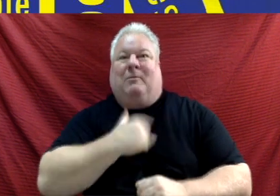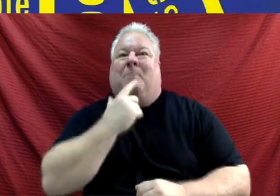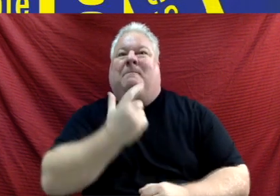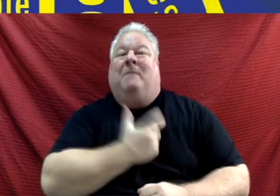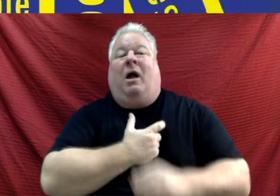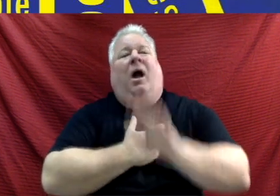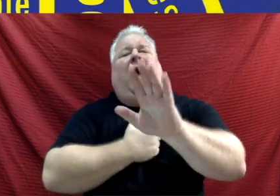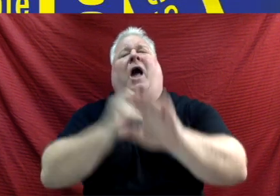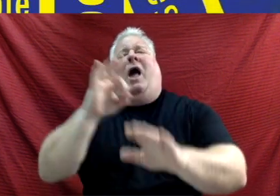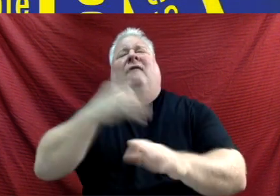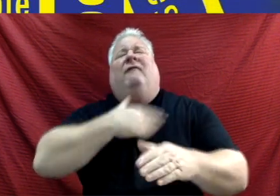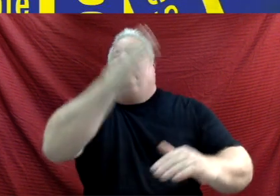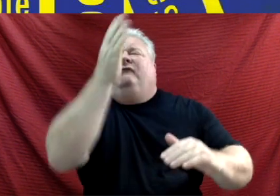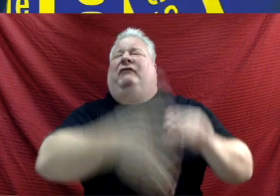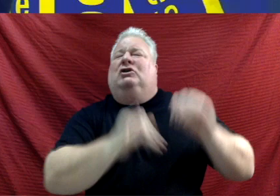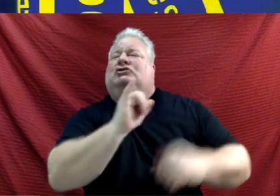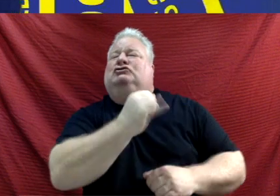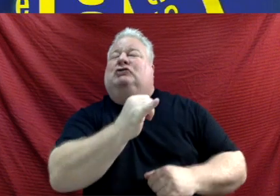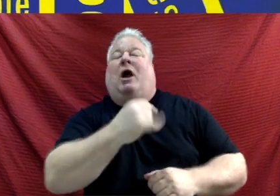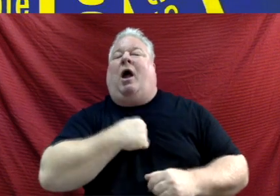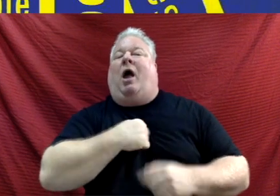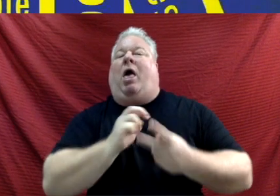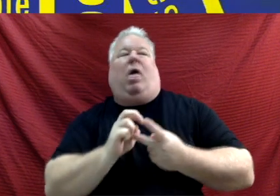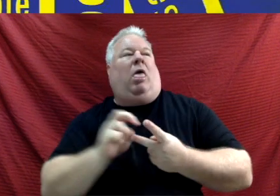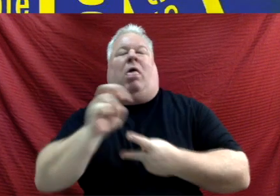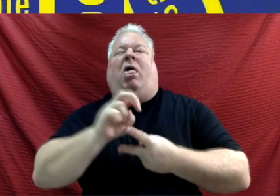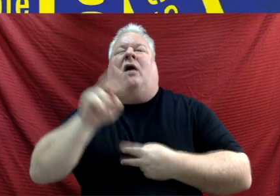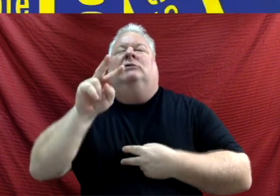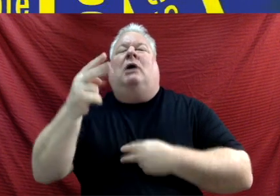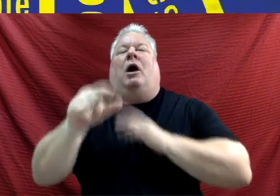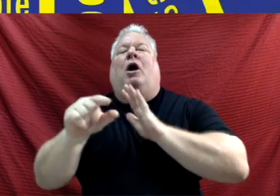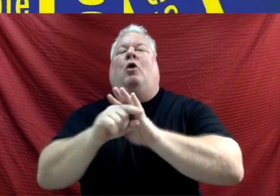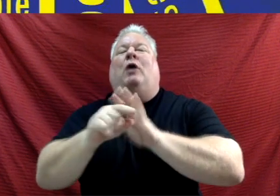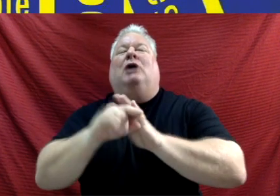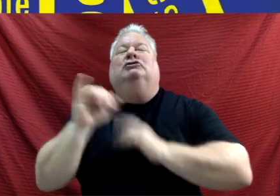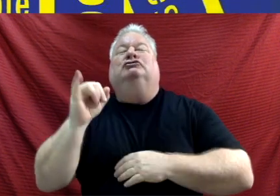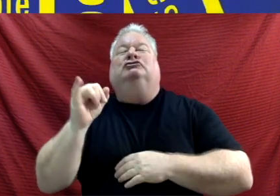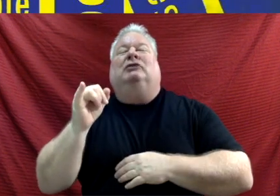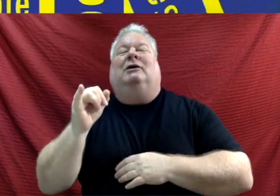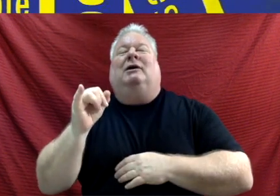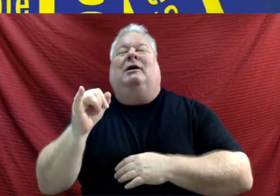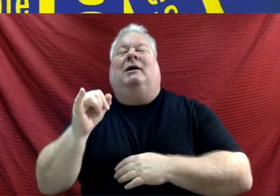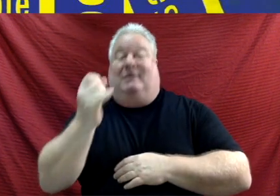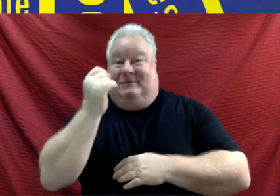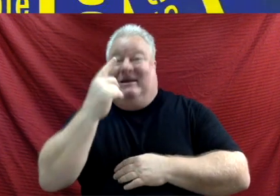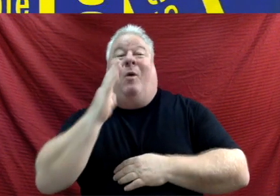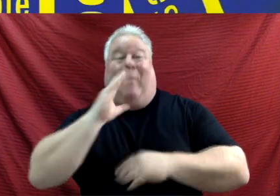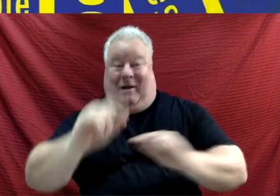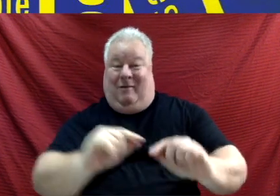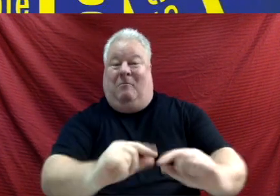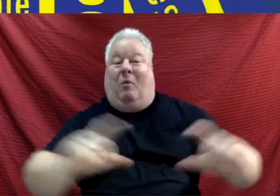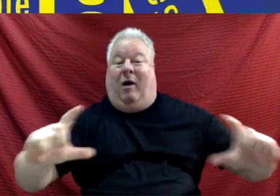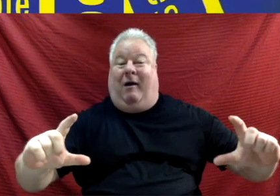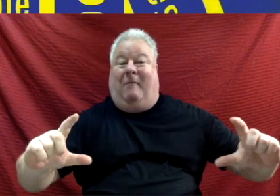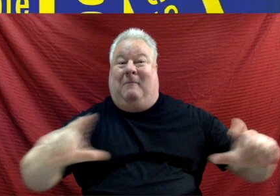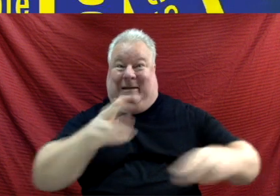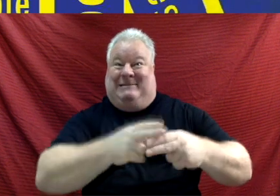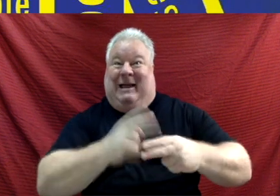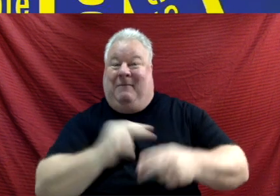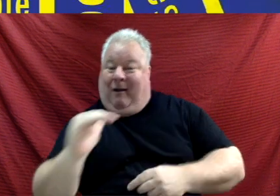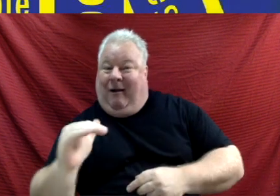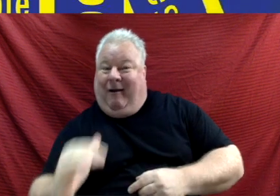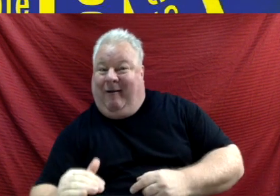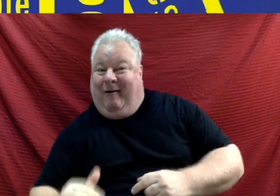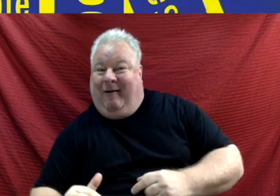are a first grader and you're already working on second grade Gigi, you'll see your name up here, we'll celebrate